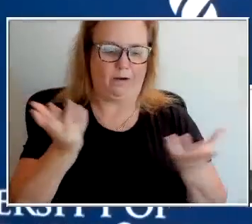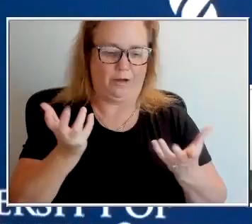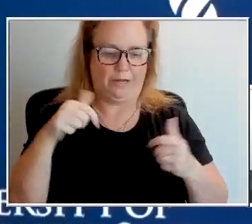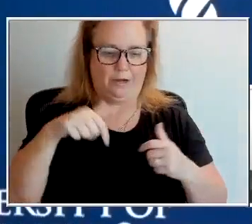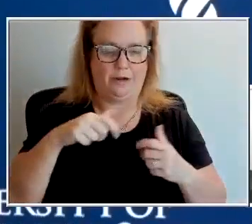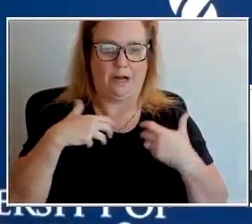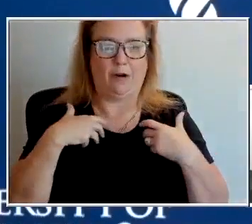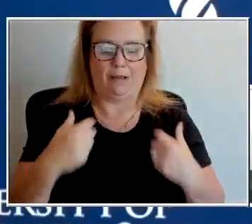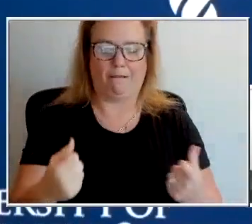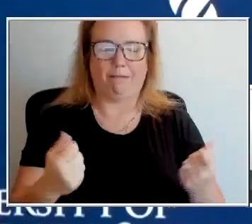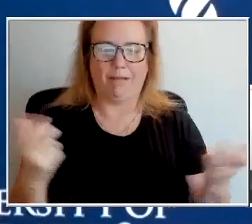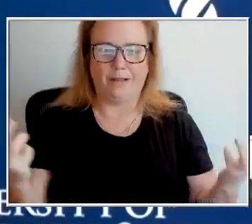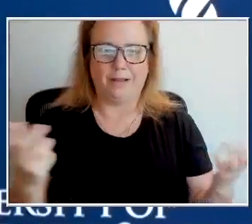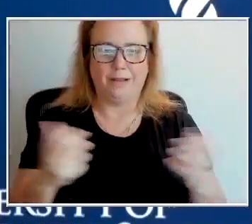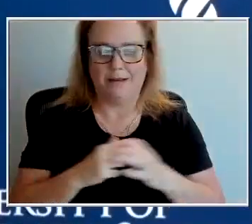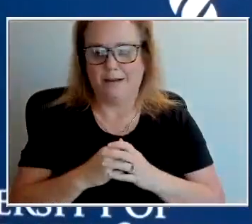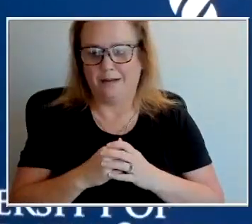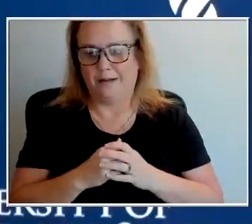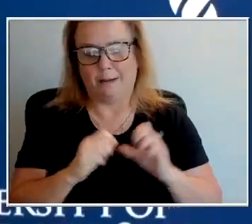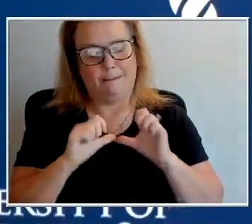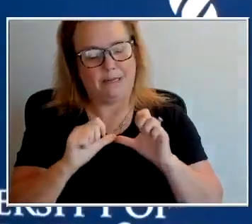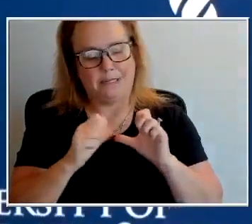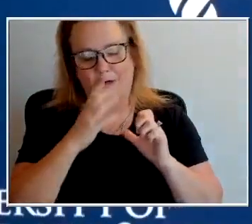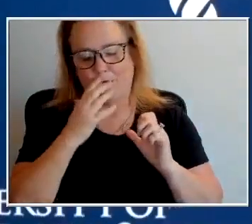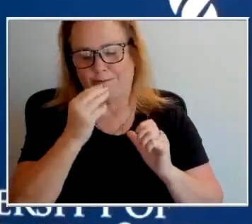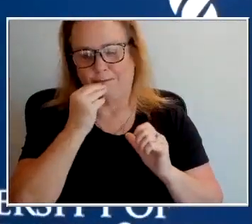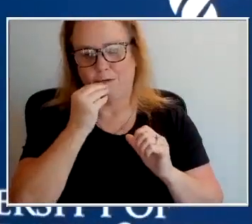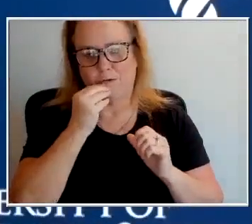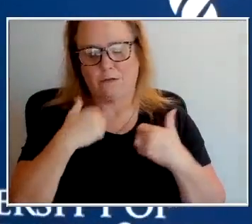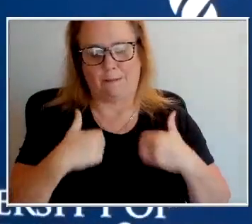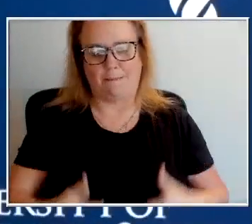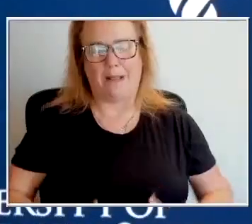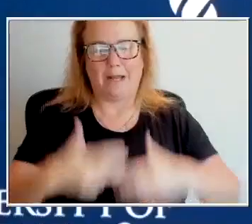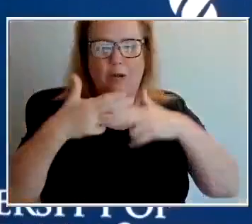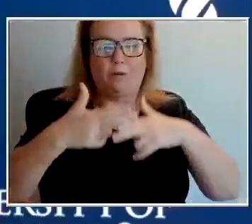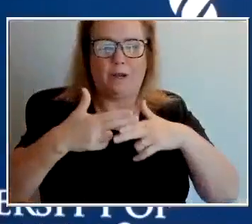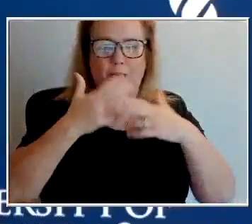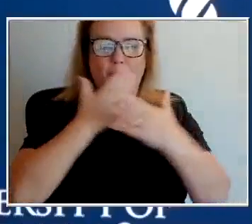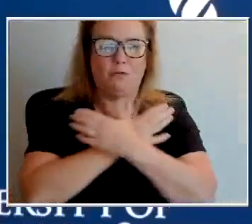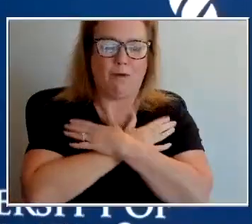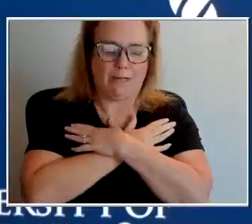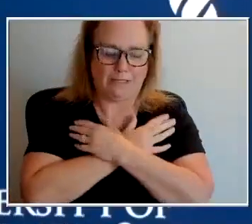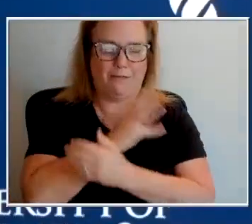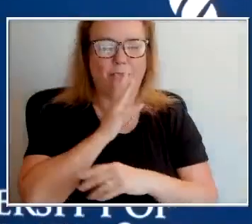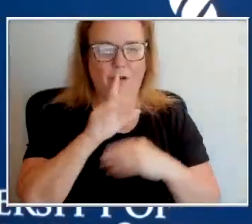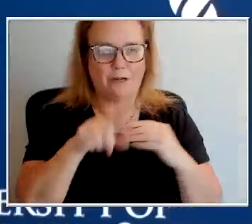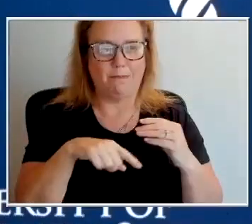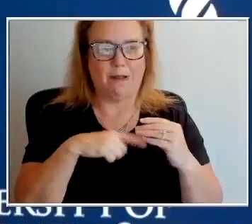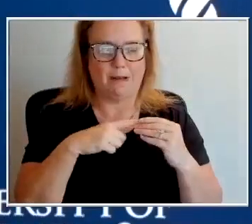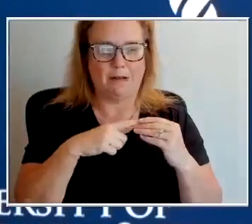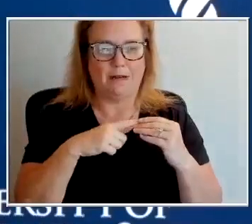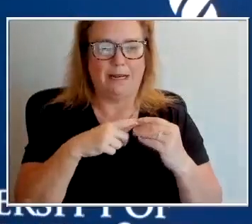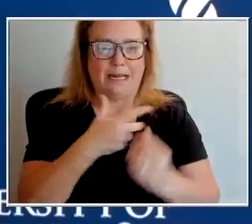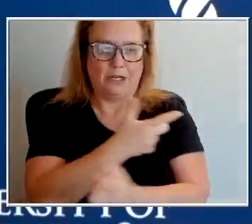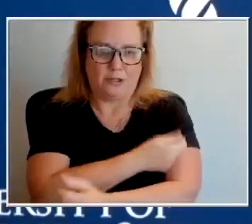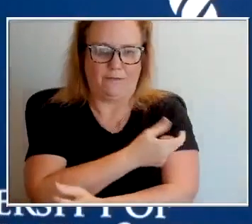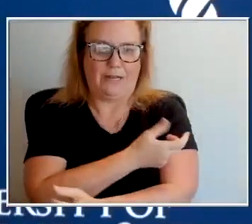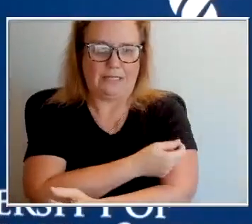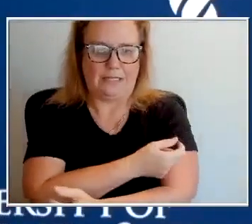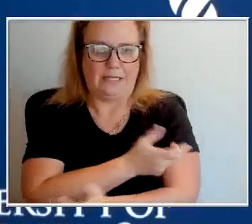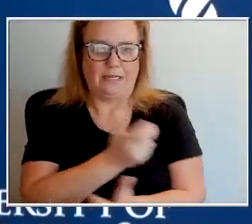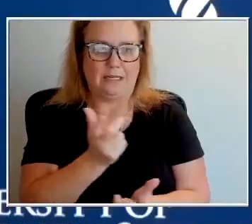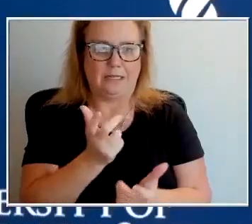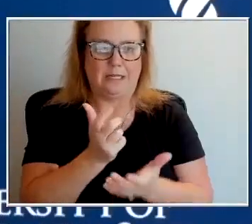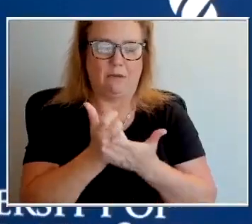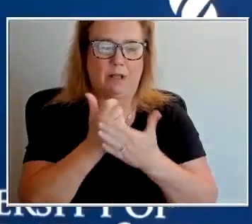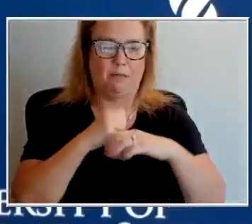health. That is maintaining good nutrition and body weight, good rest, as we have talked about. Get those vaccines. They will help protect